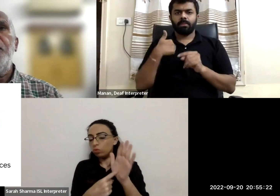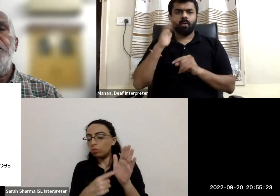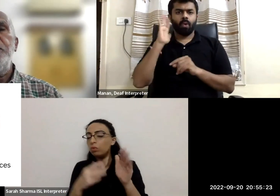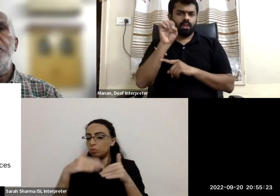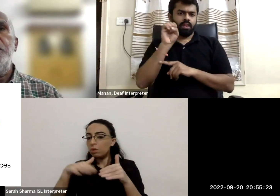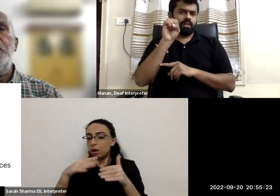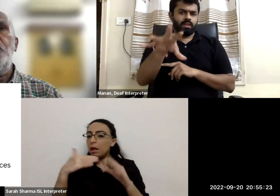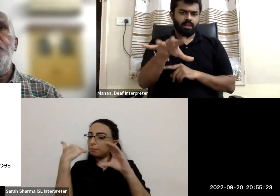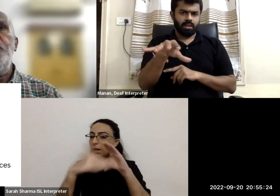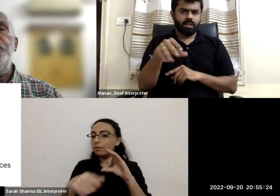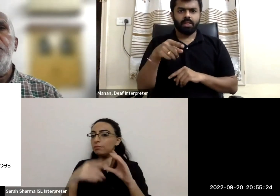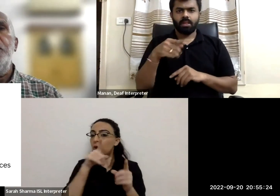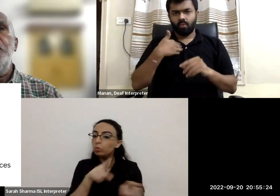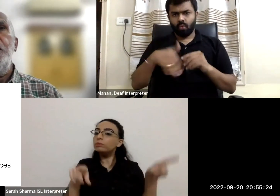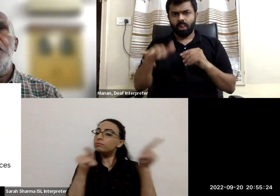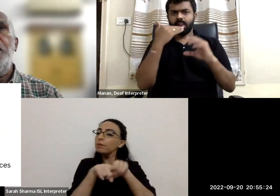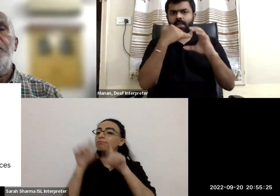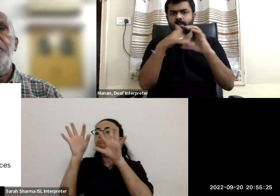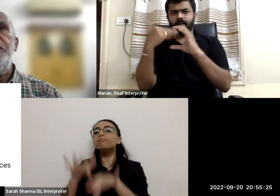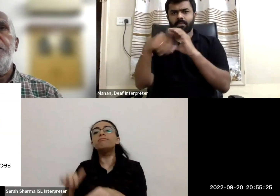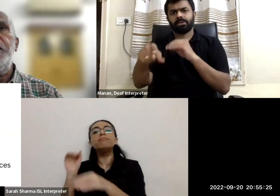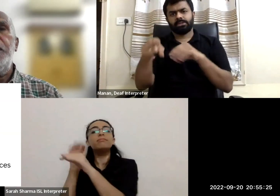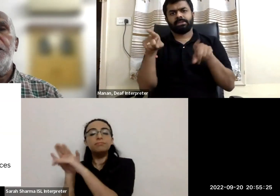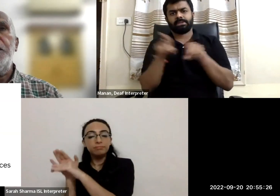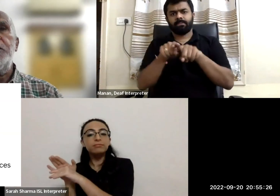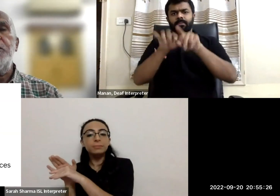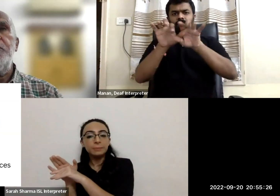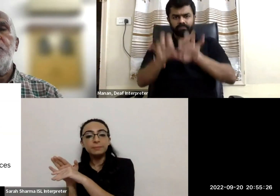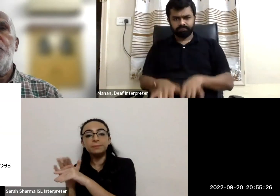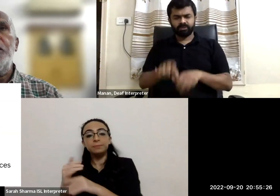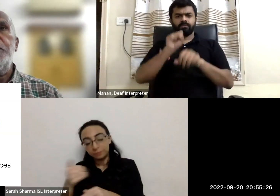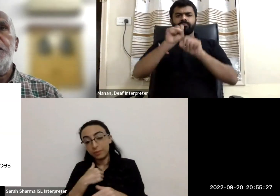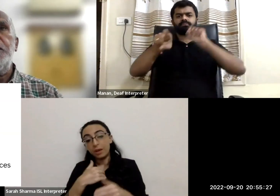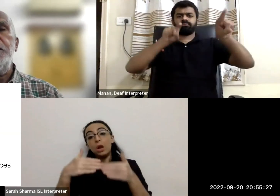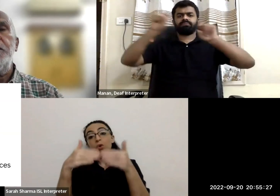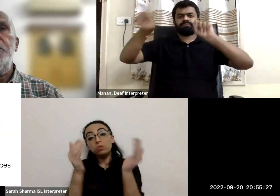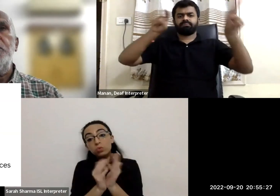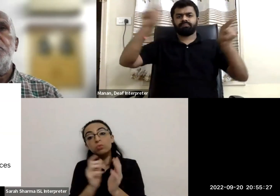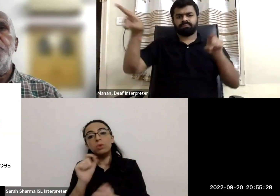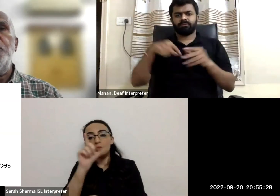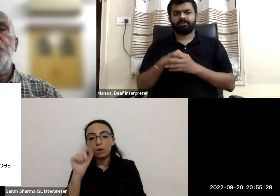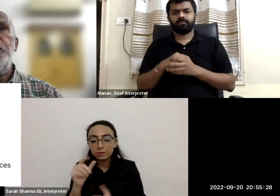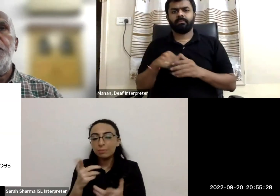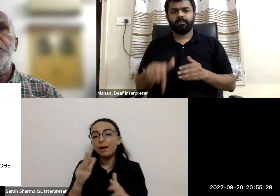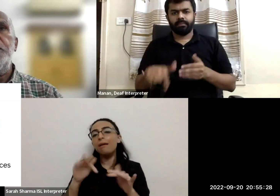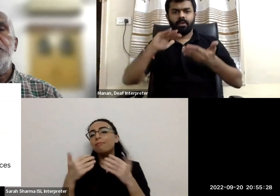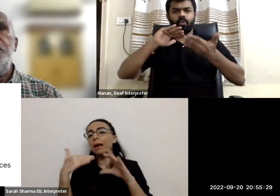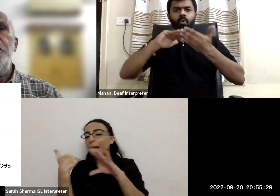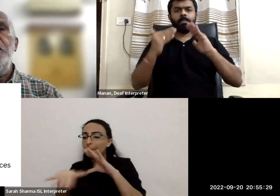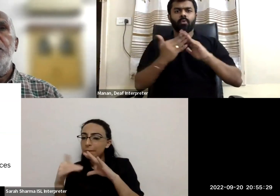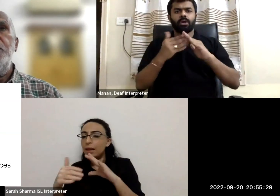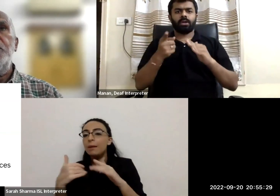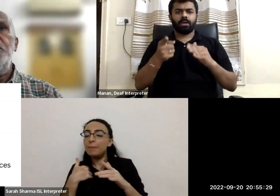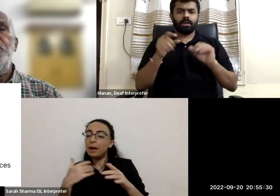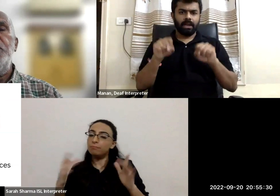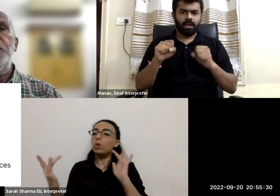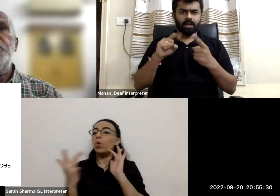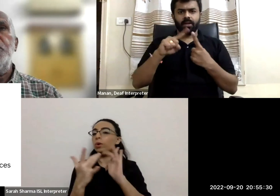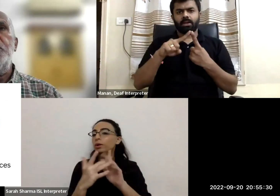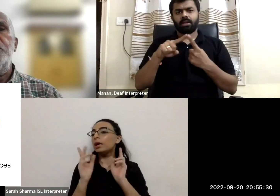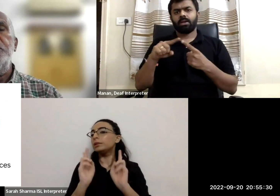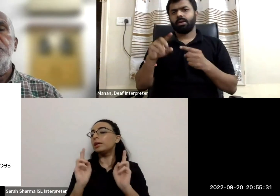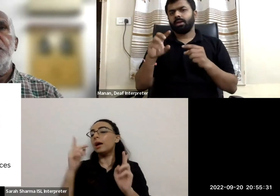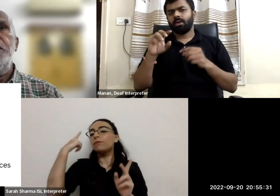We will form a group and we will be in touch with one another, to support one another,